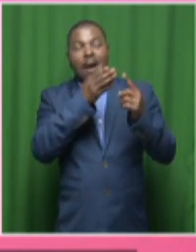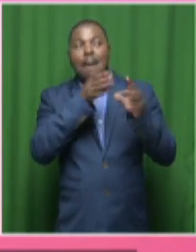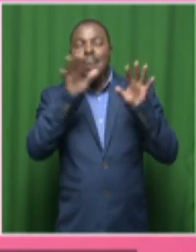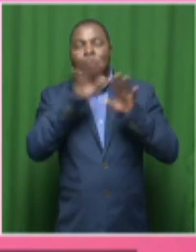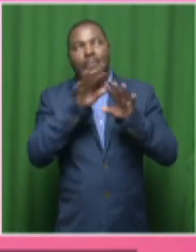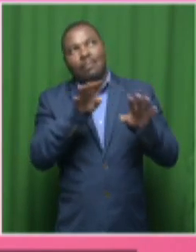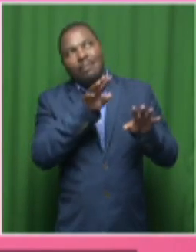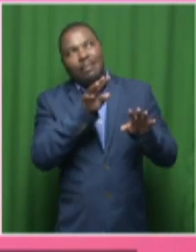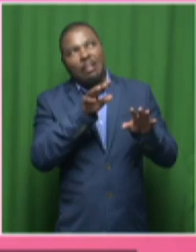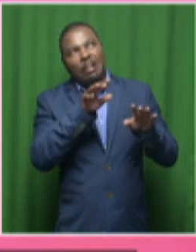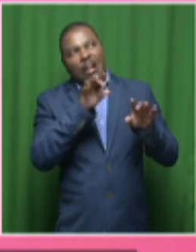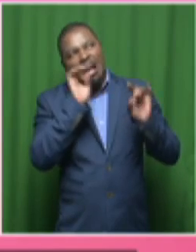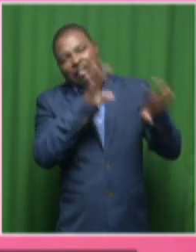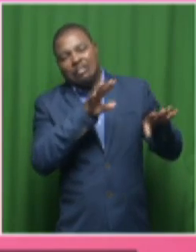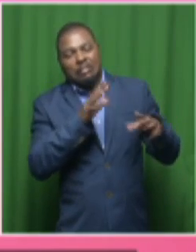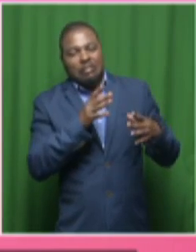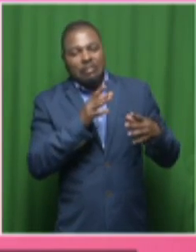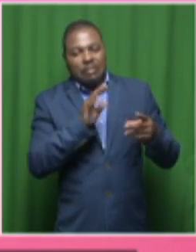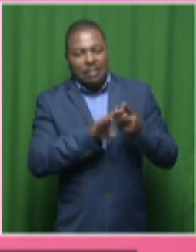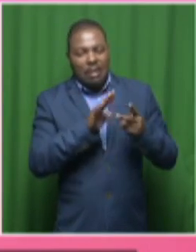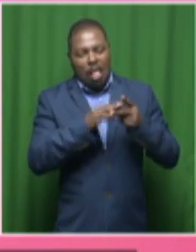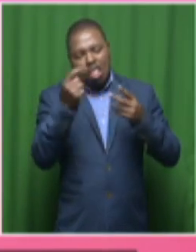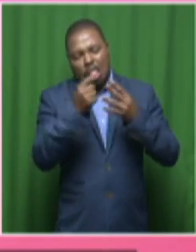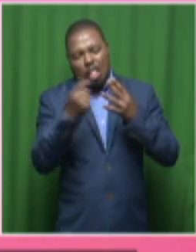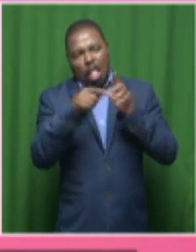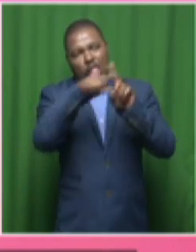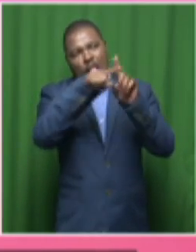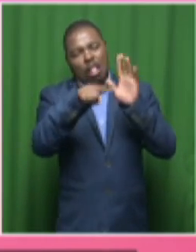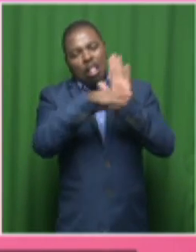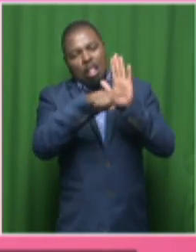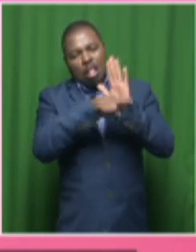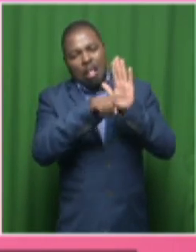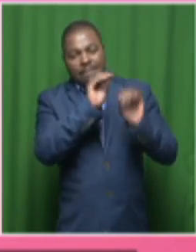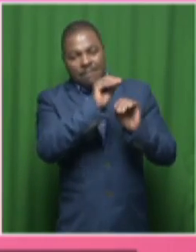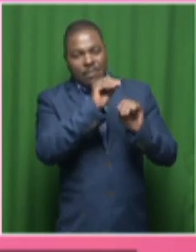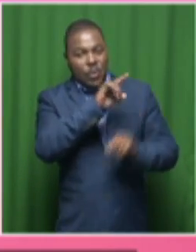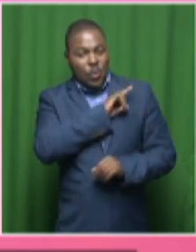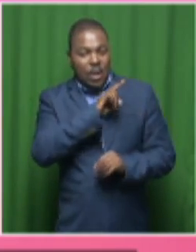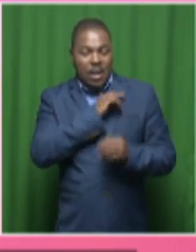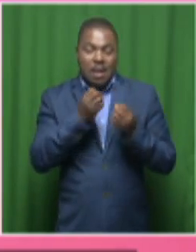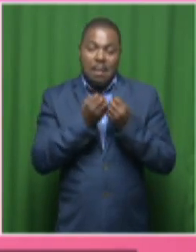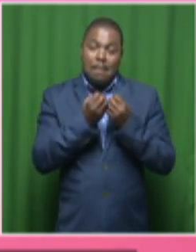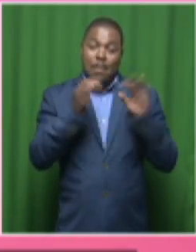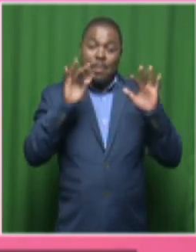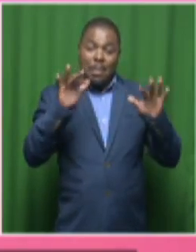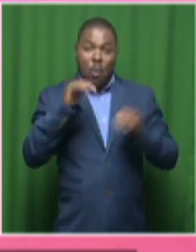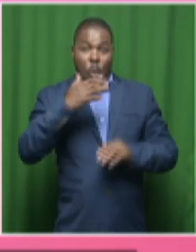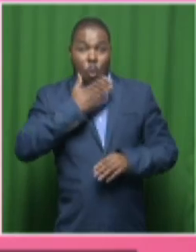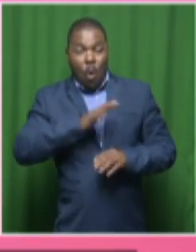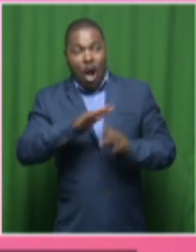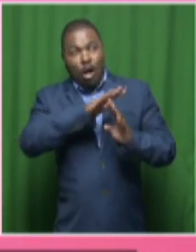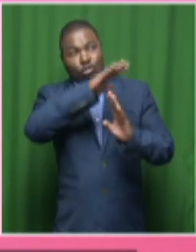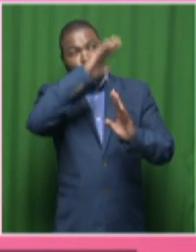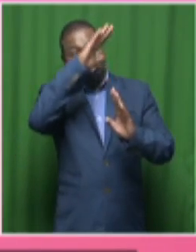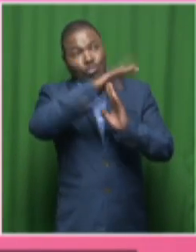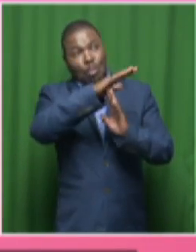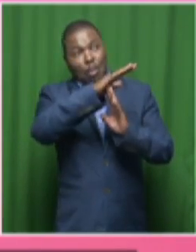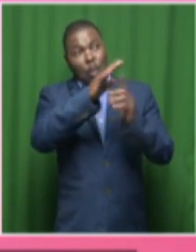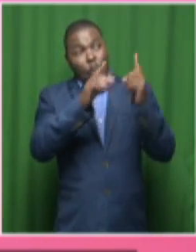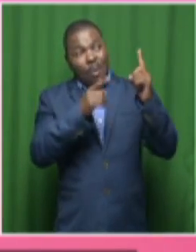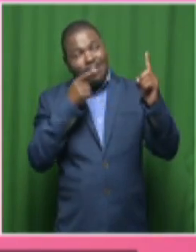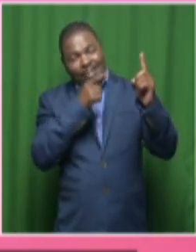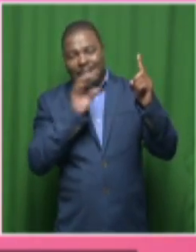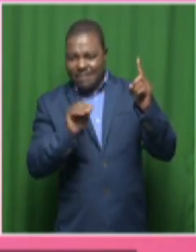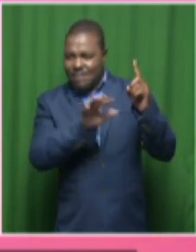is a lot of this and that, because also don't forget, there's so many other people who want to be in the #1 spot. But